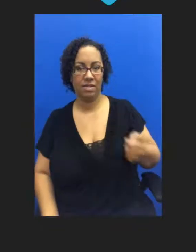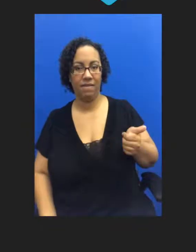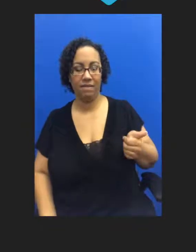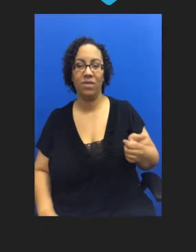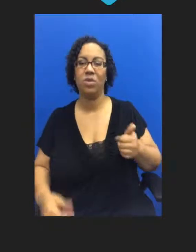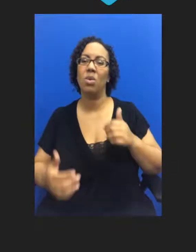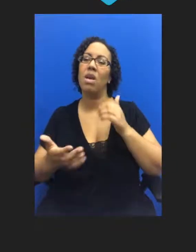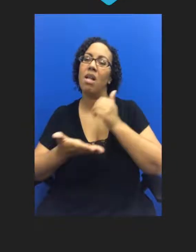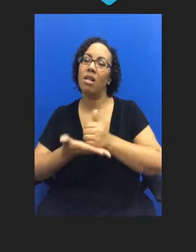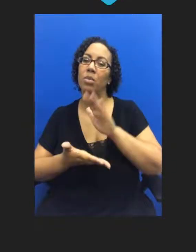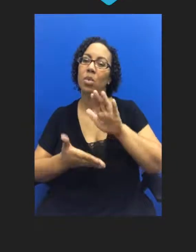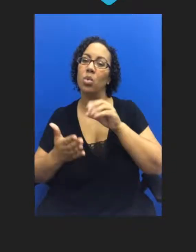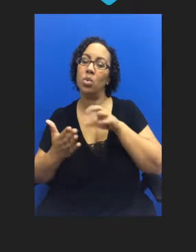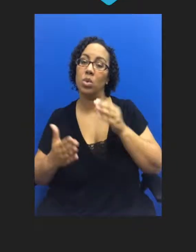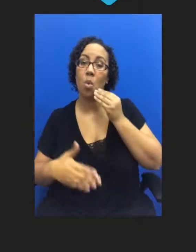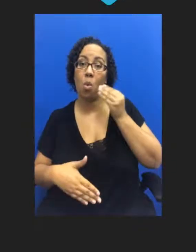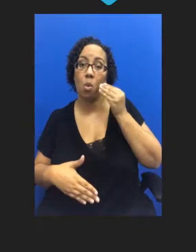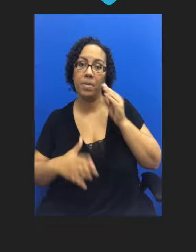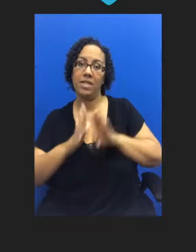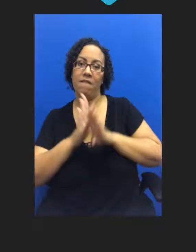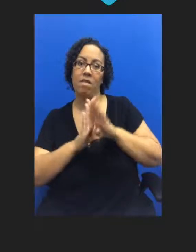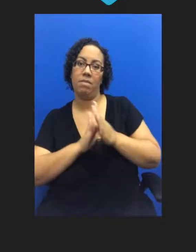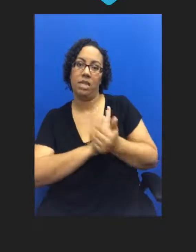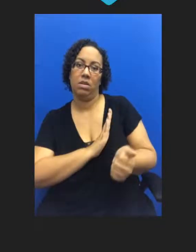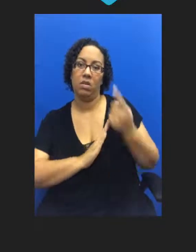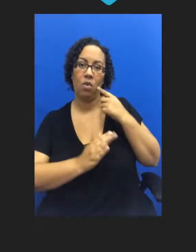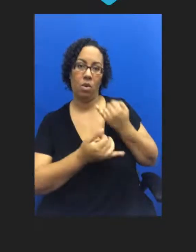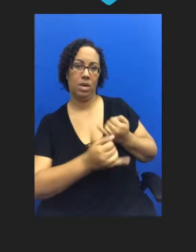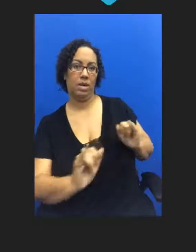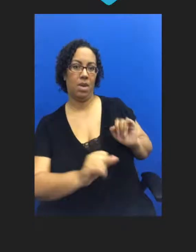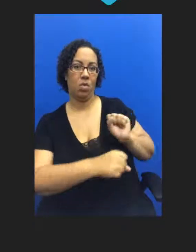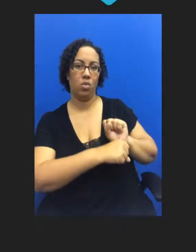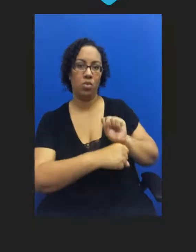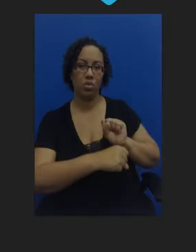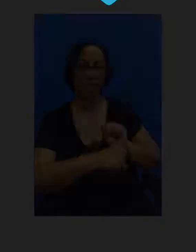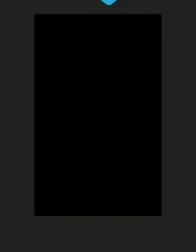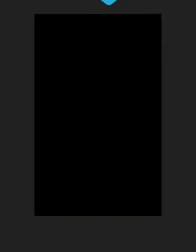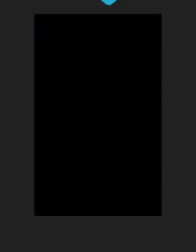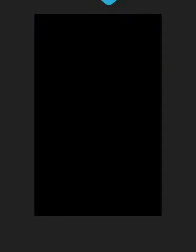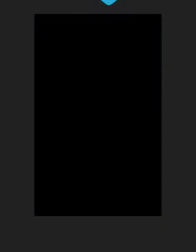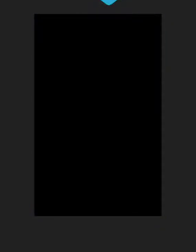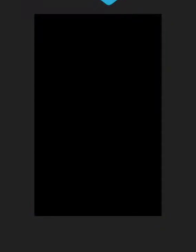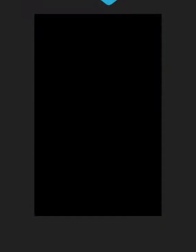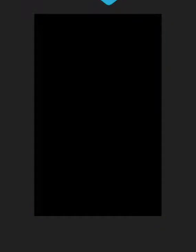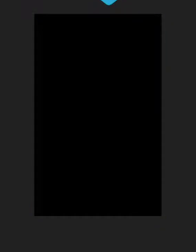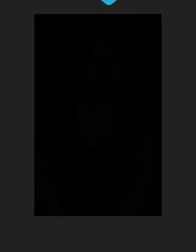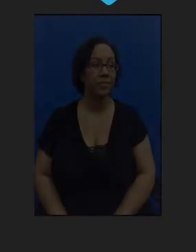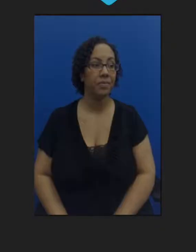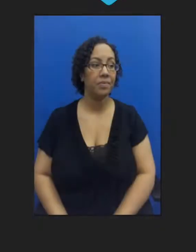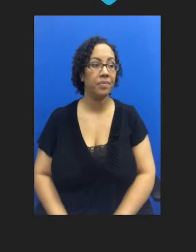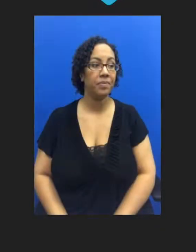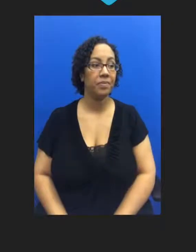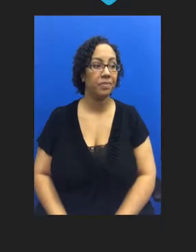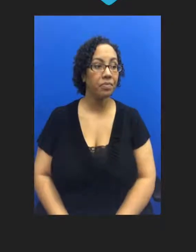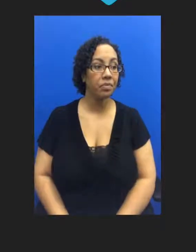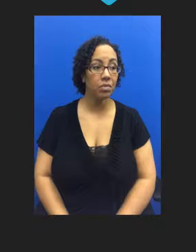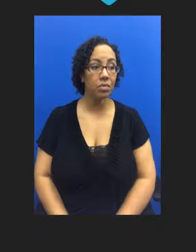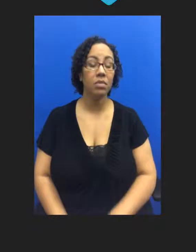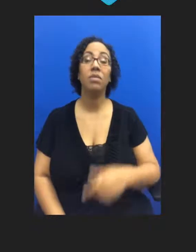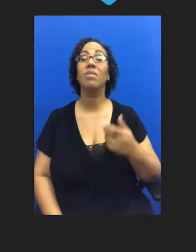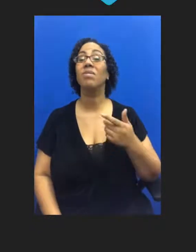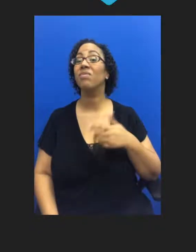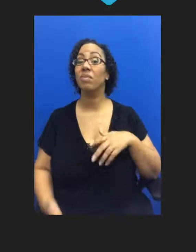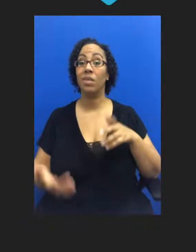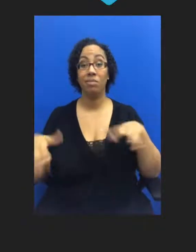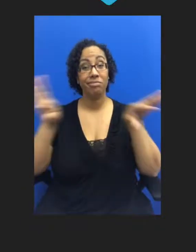completely independent on the assessment. So it's important students have that opportunity to work independently at home to develop